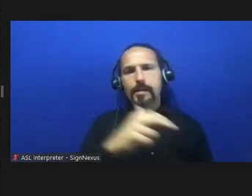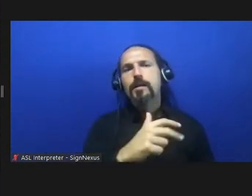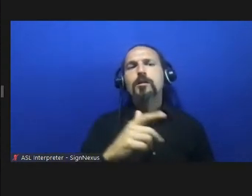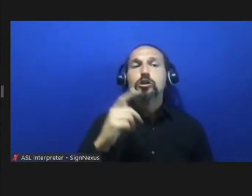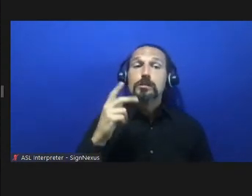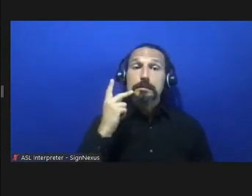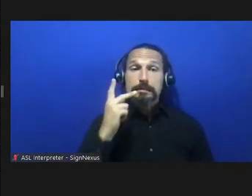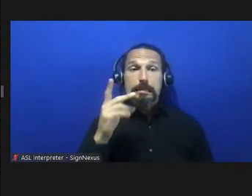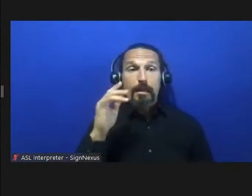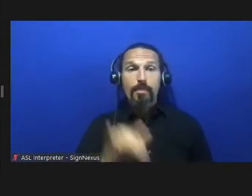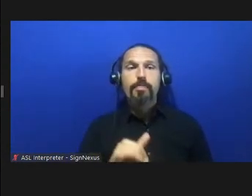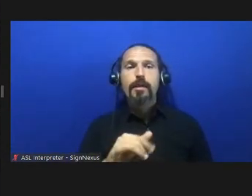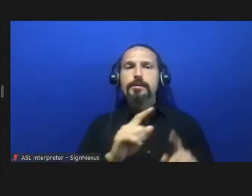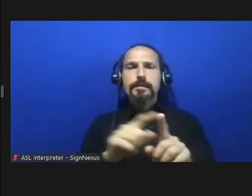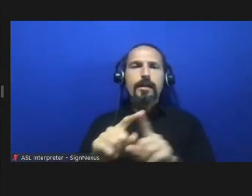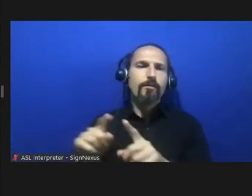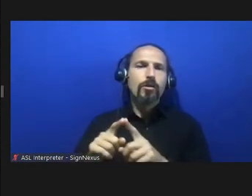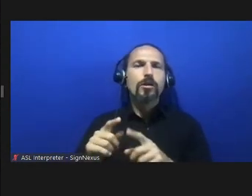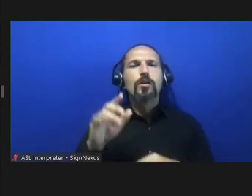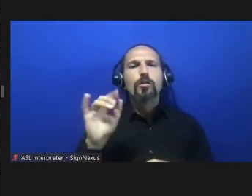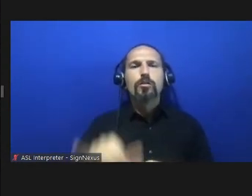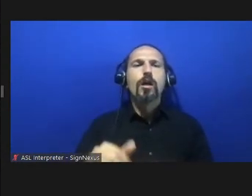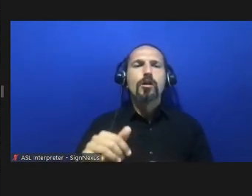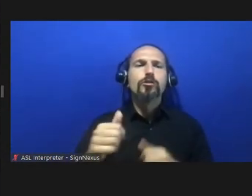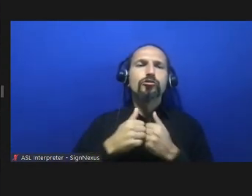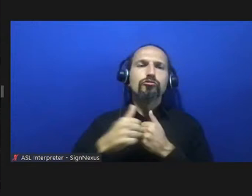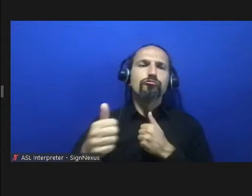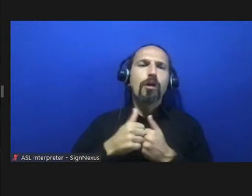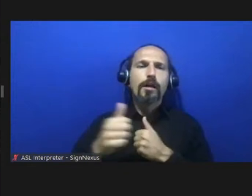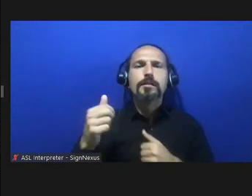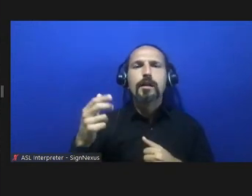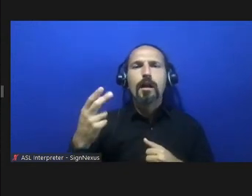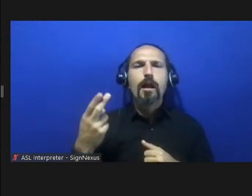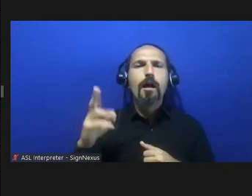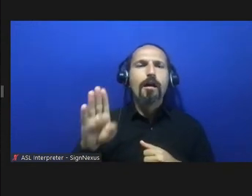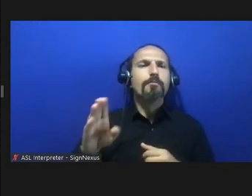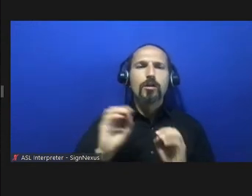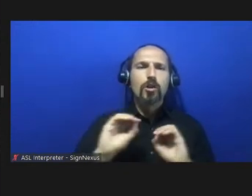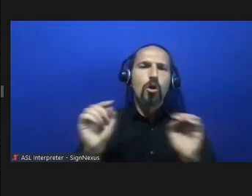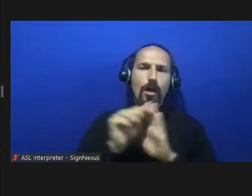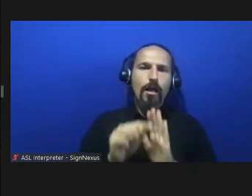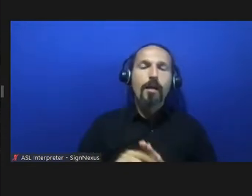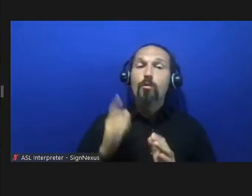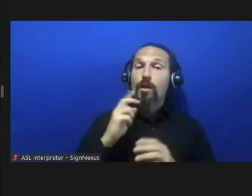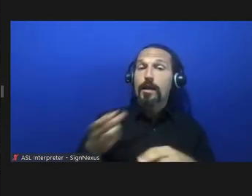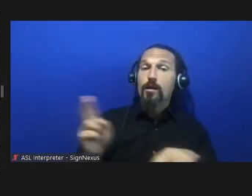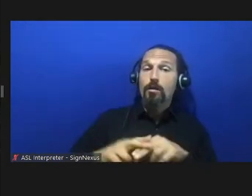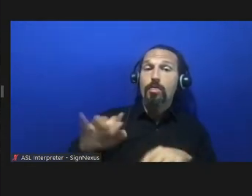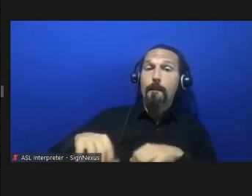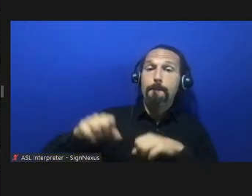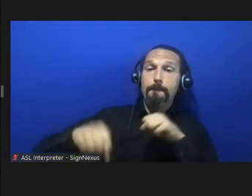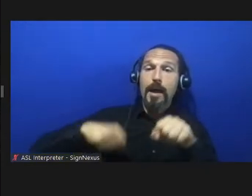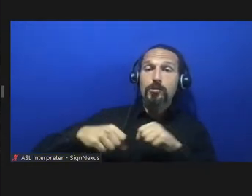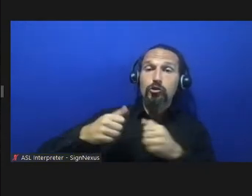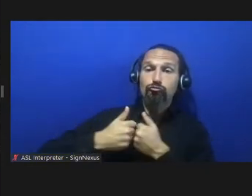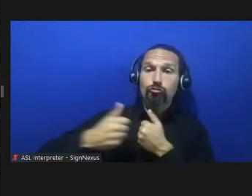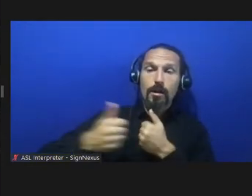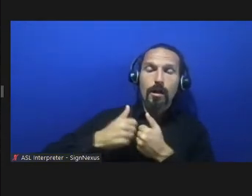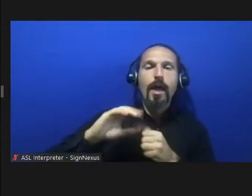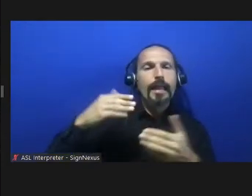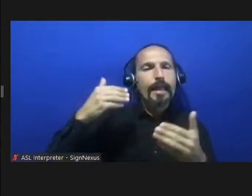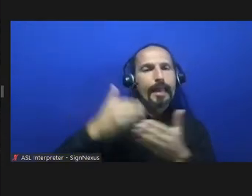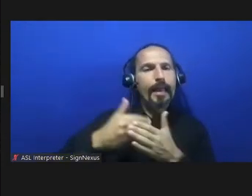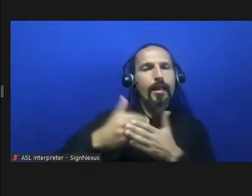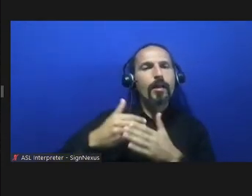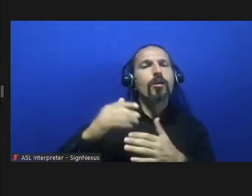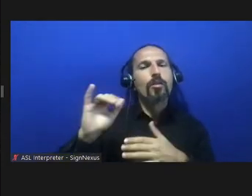passengers at transit hubs would have no adverse effects it would be some increases in bicycle trips overall and near the transit hubs but